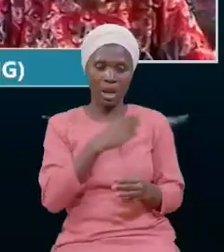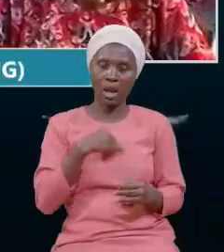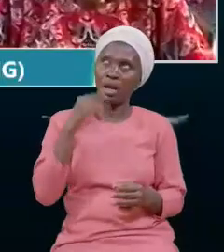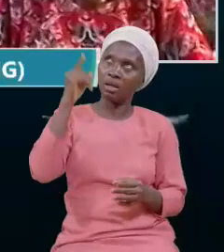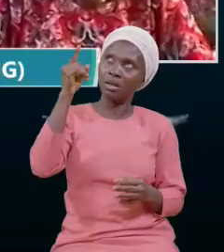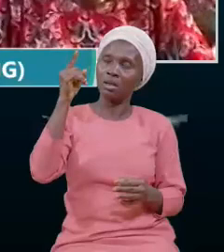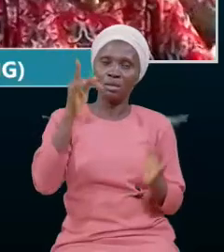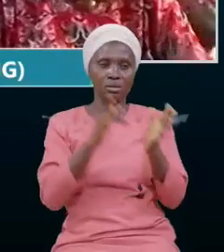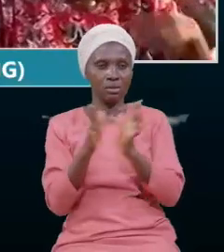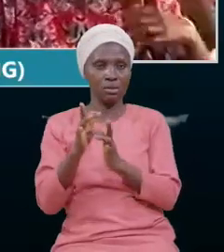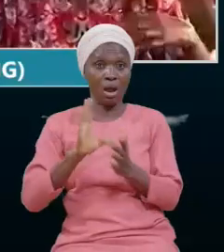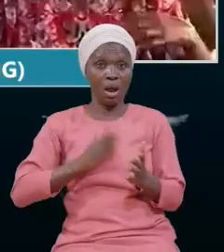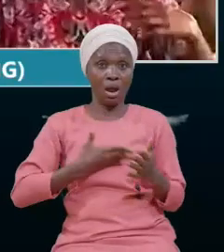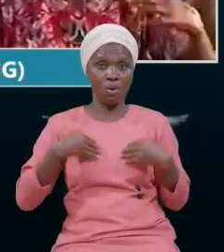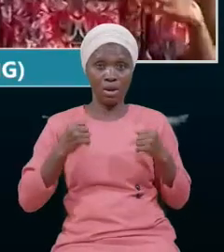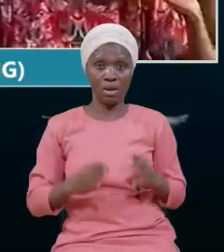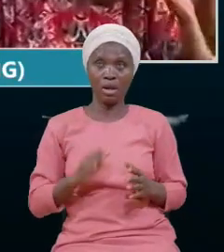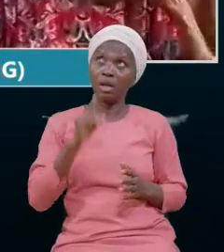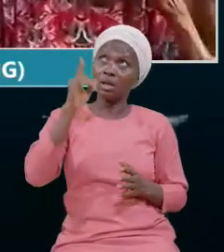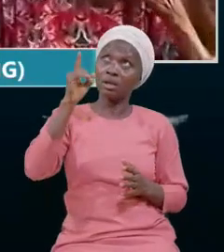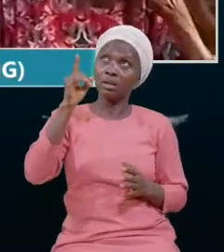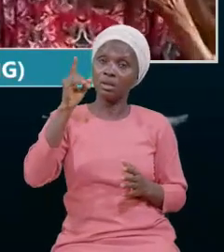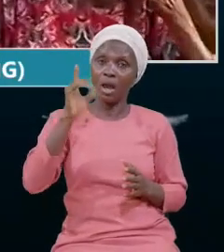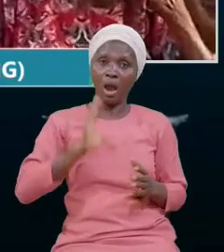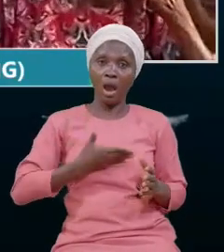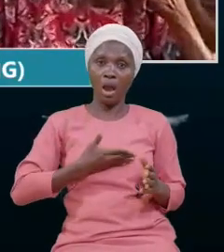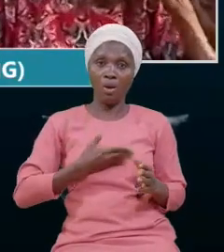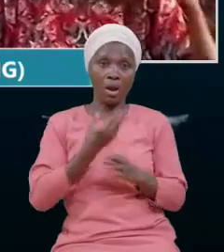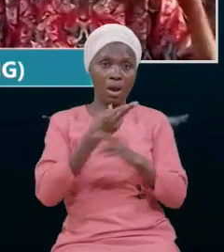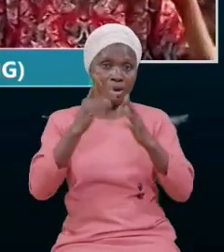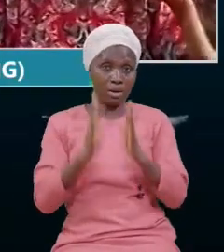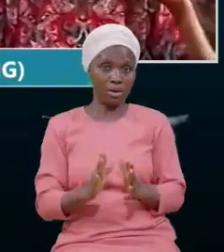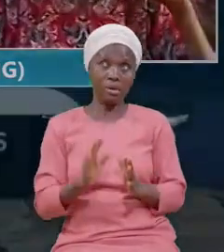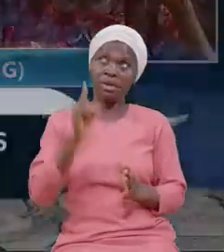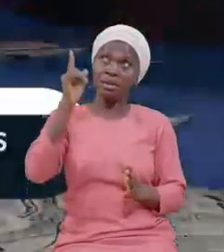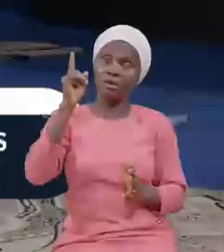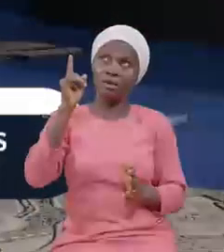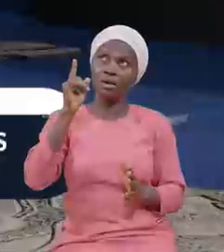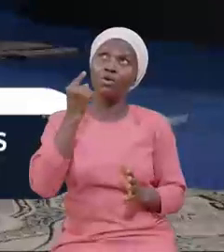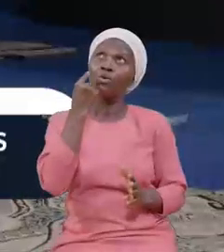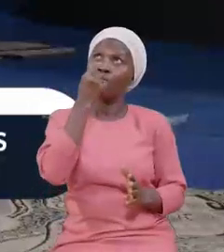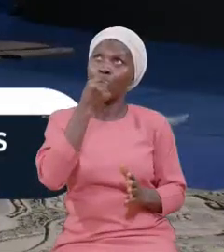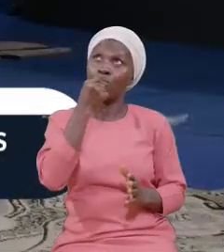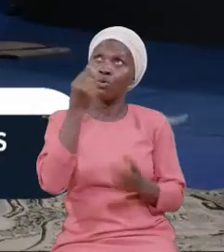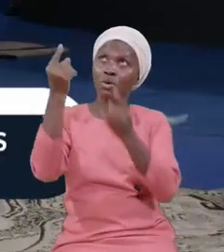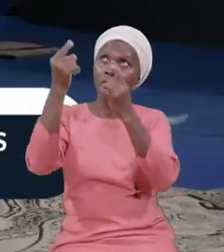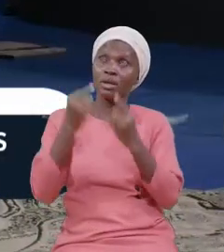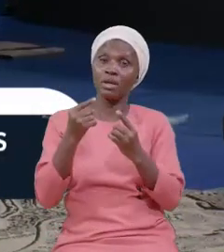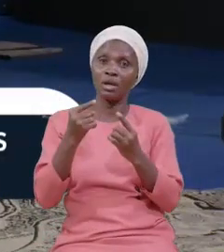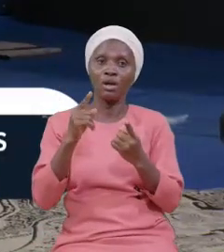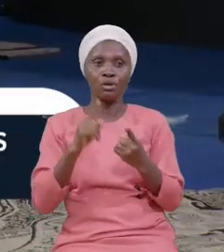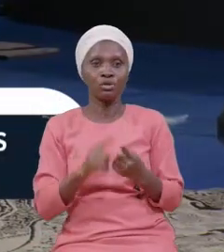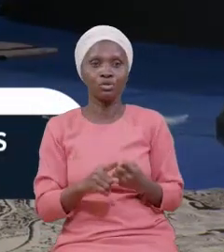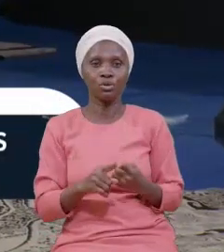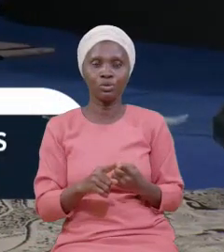healer, and he, our redeemer, and he, the one that came to solve the sin